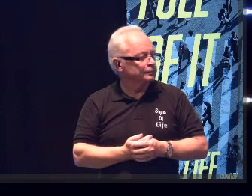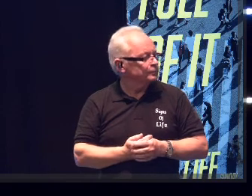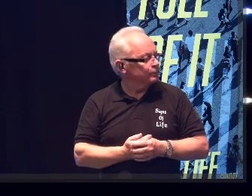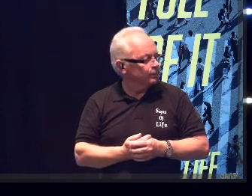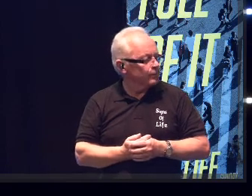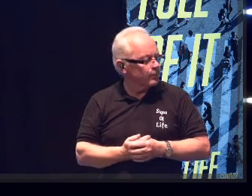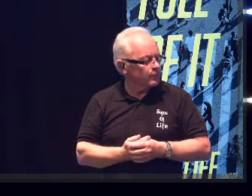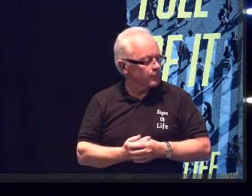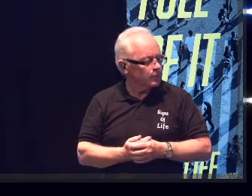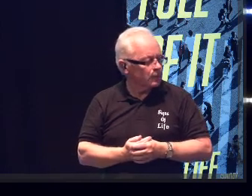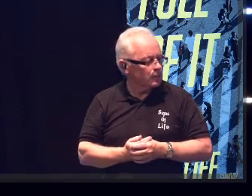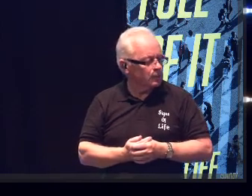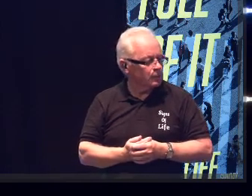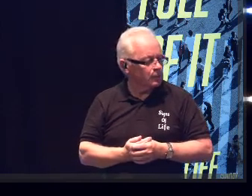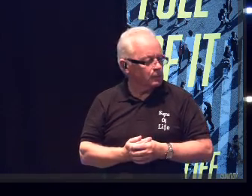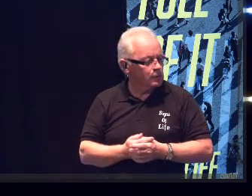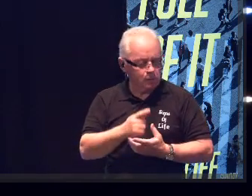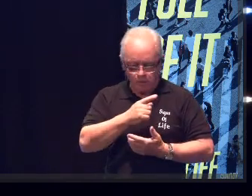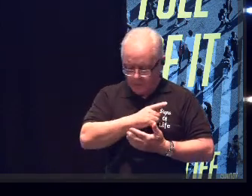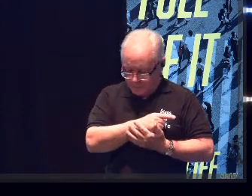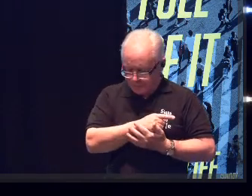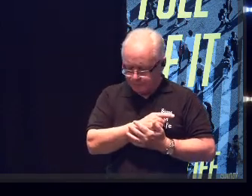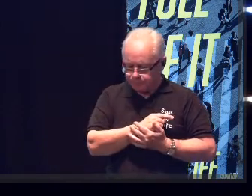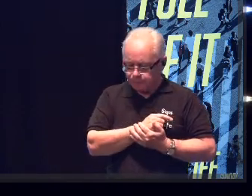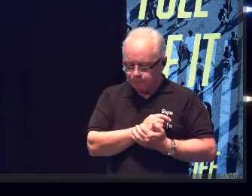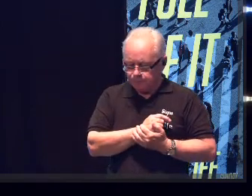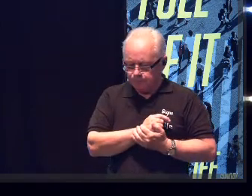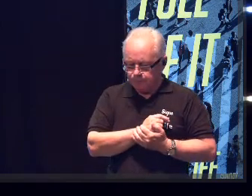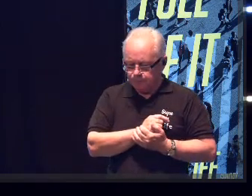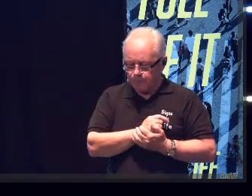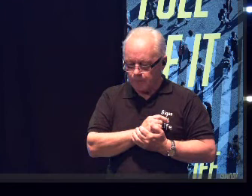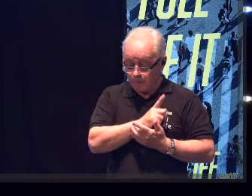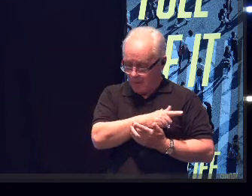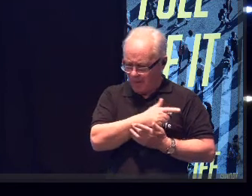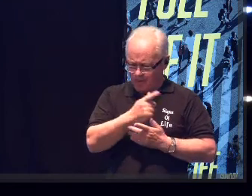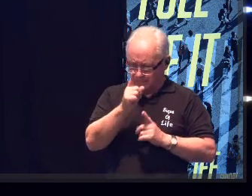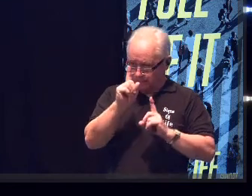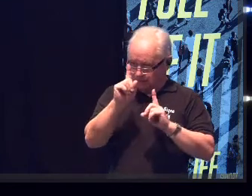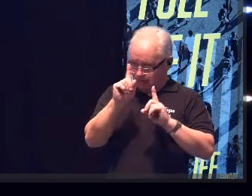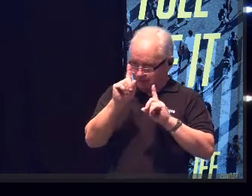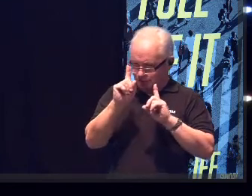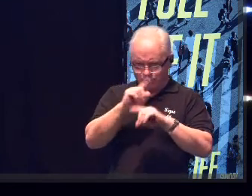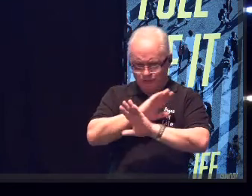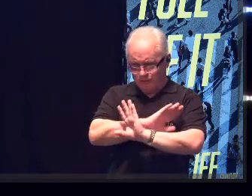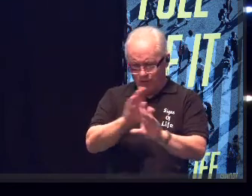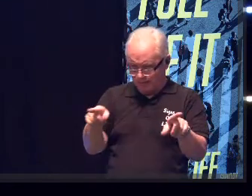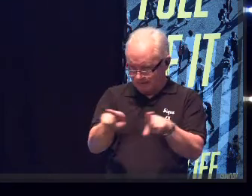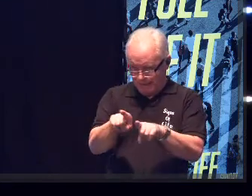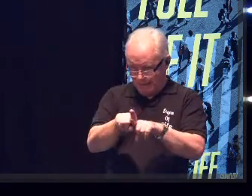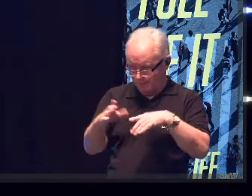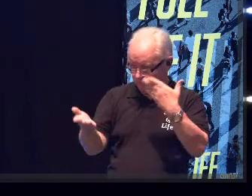You know, it doesn't come even close, anywhere close to comparing what Jesus went through,